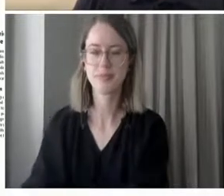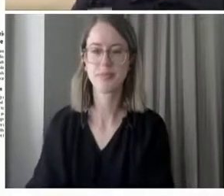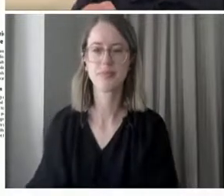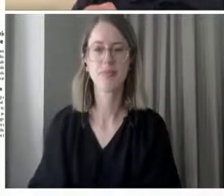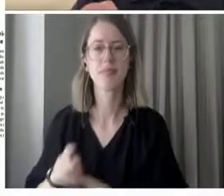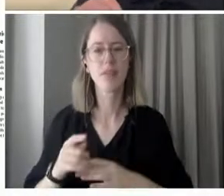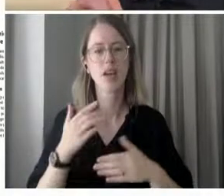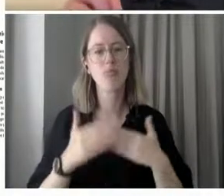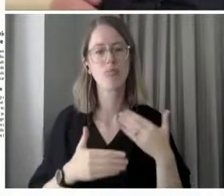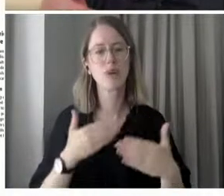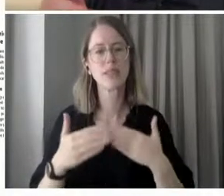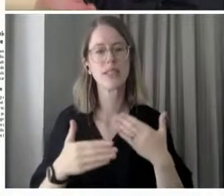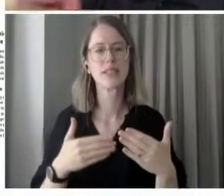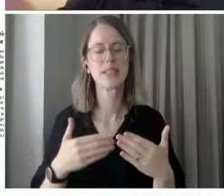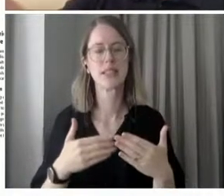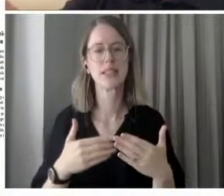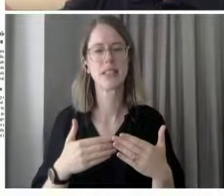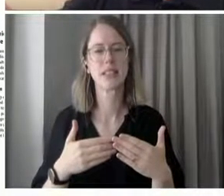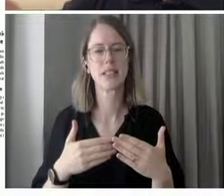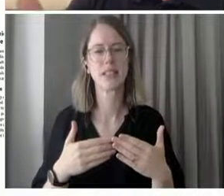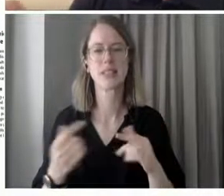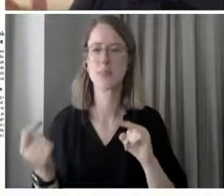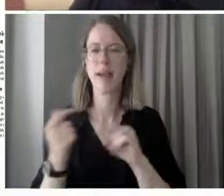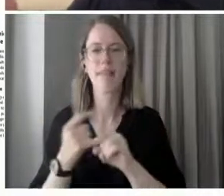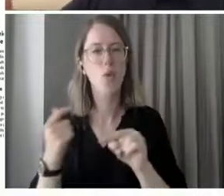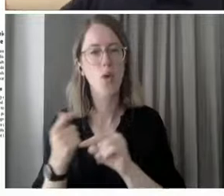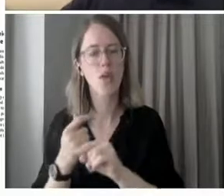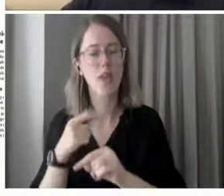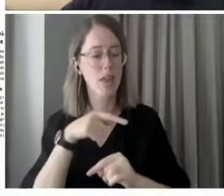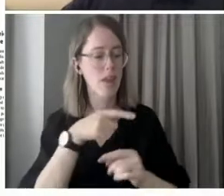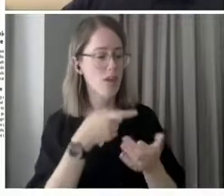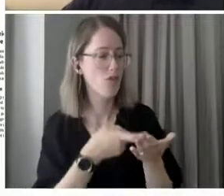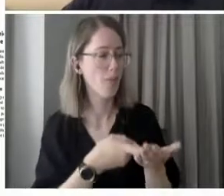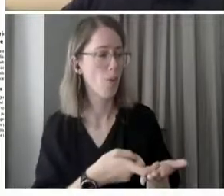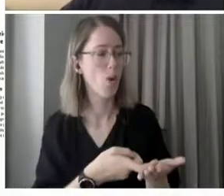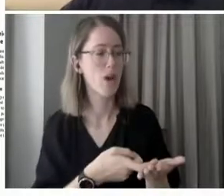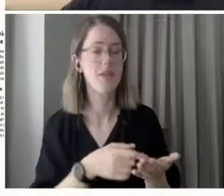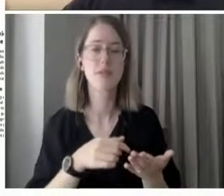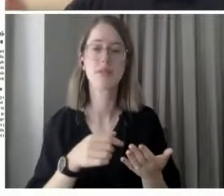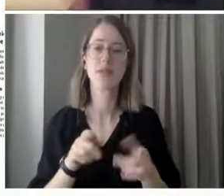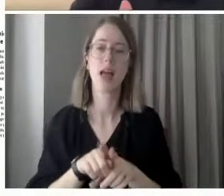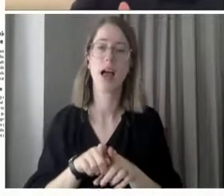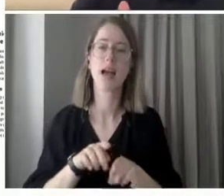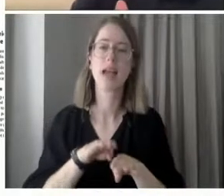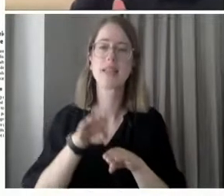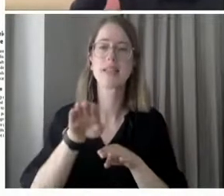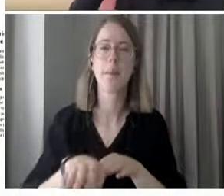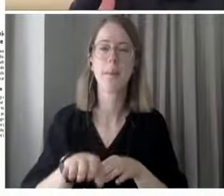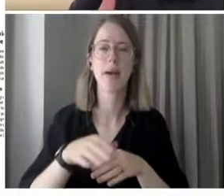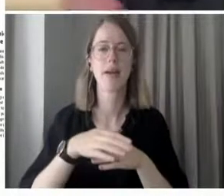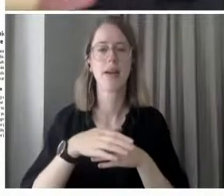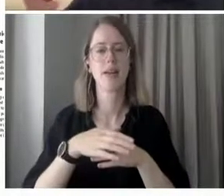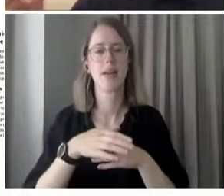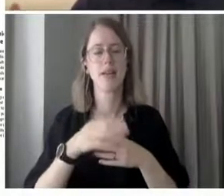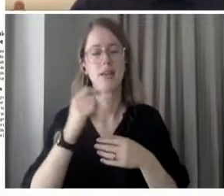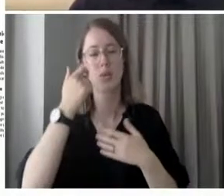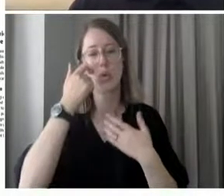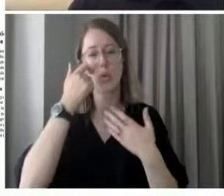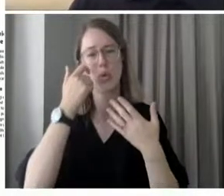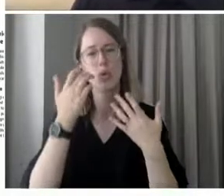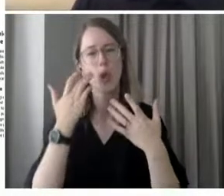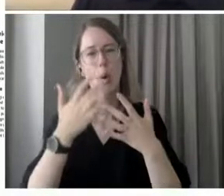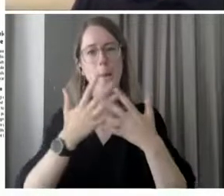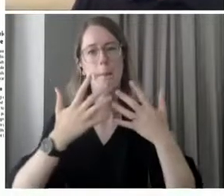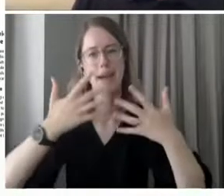process. Again, even this report is just a skimmed representation of a big data